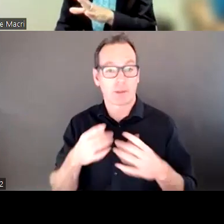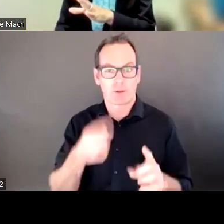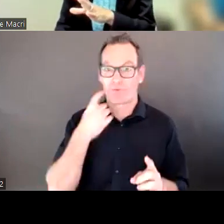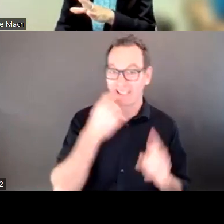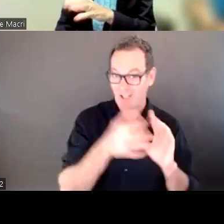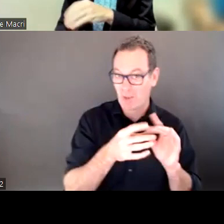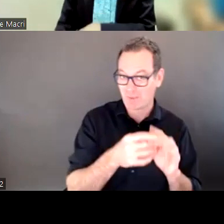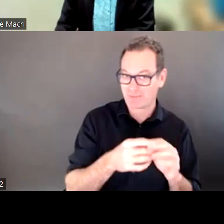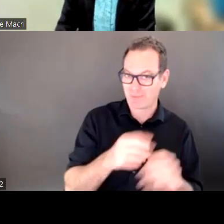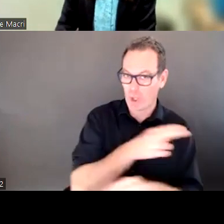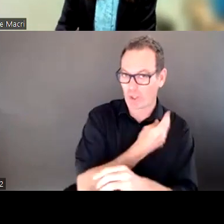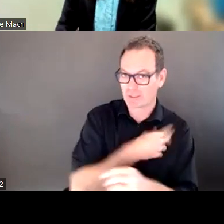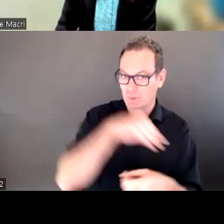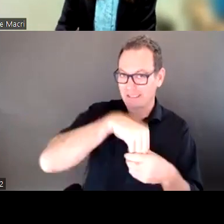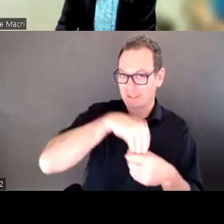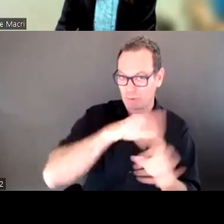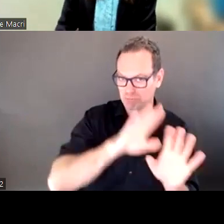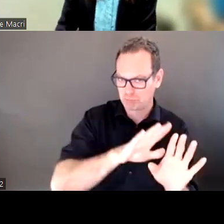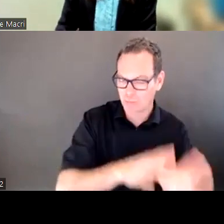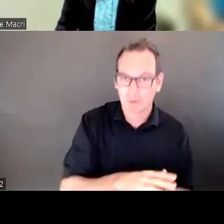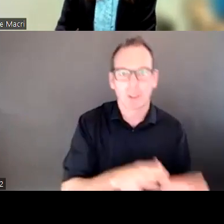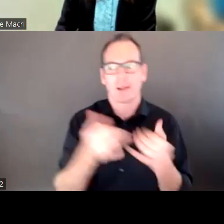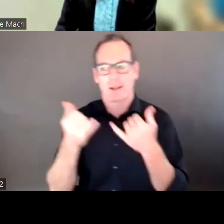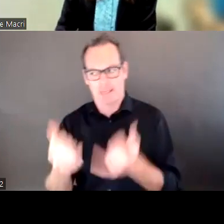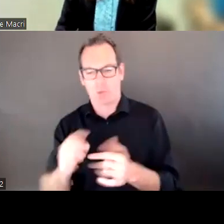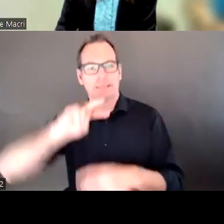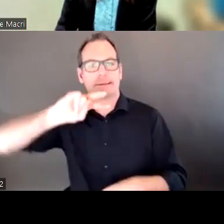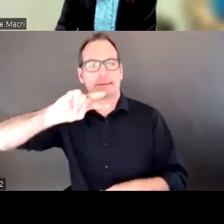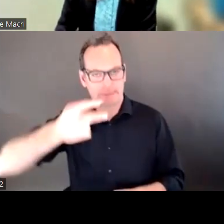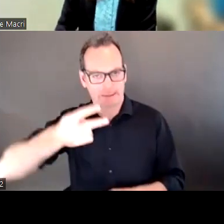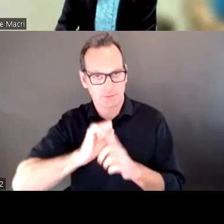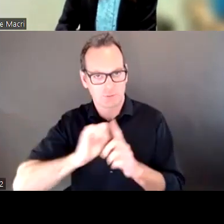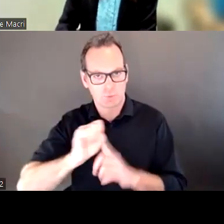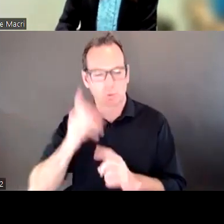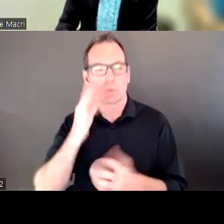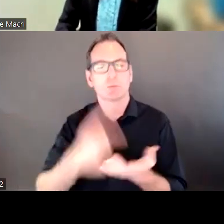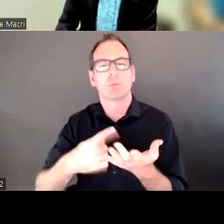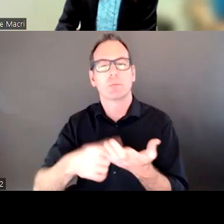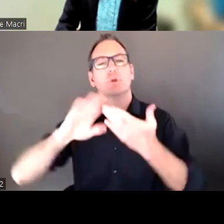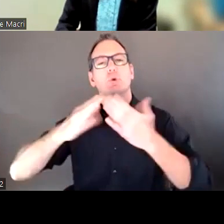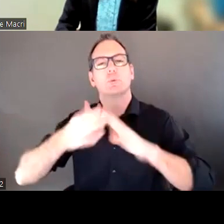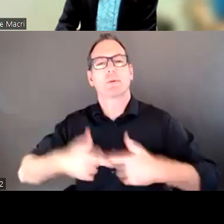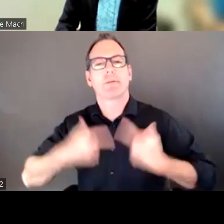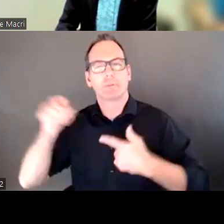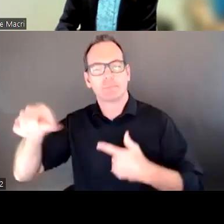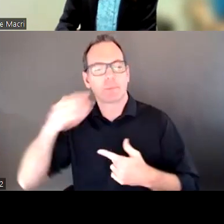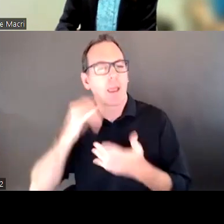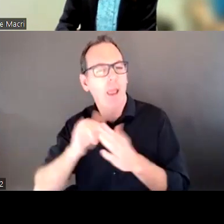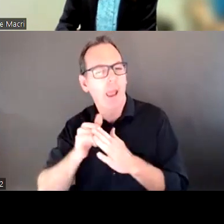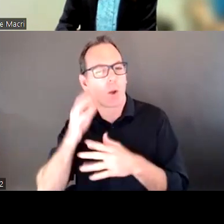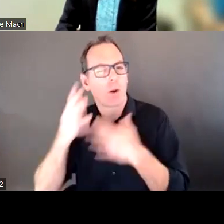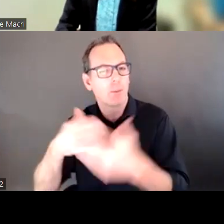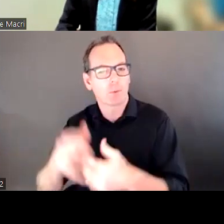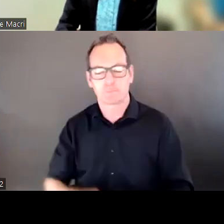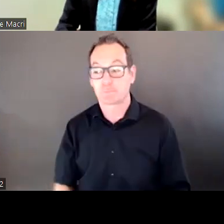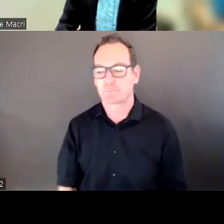now what I'm going to provide is a community scenario to consider. It's a great question. So Dave